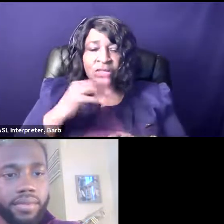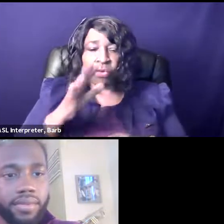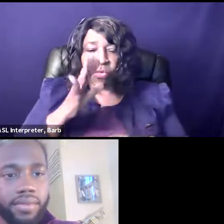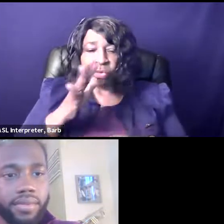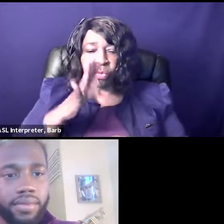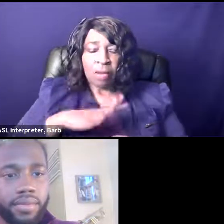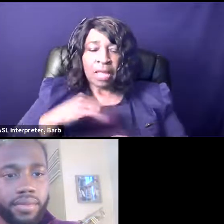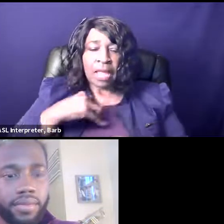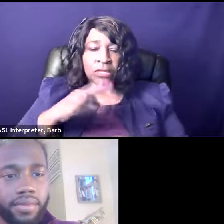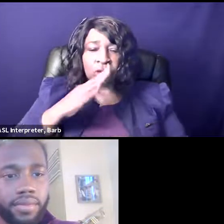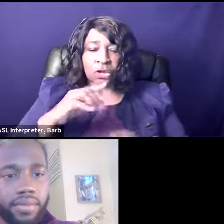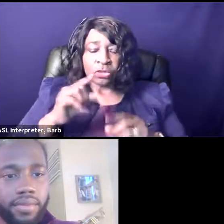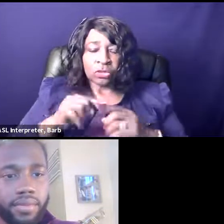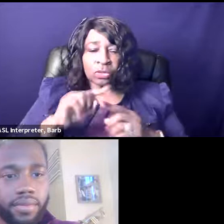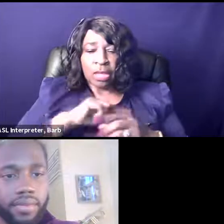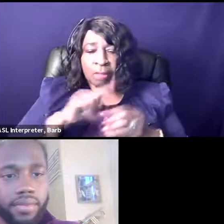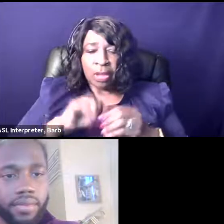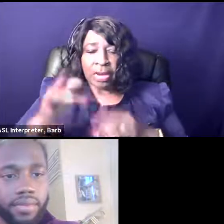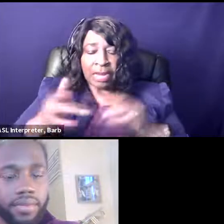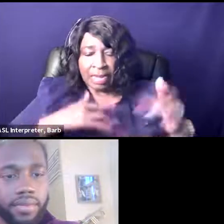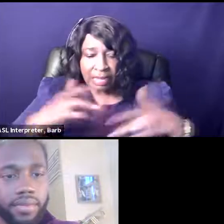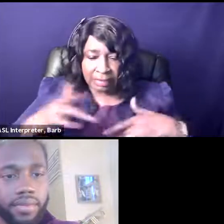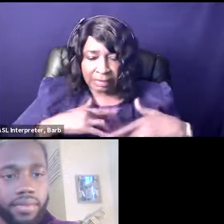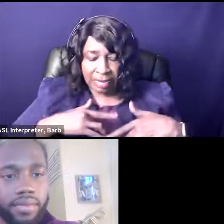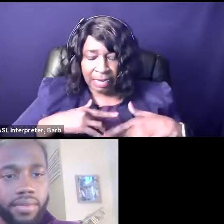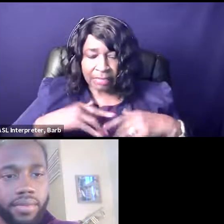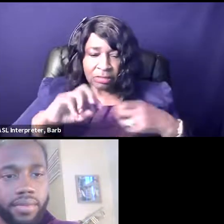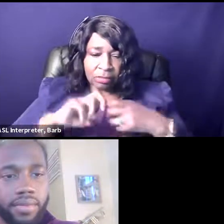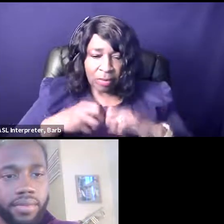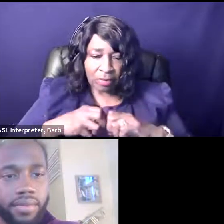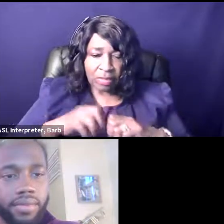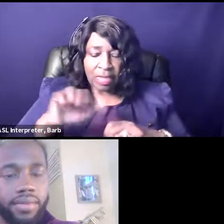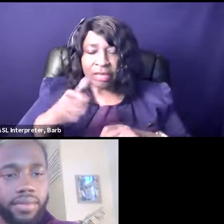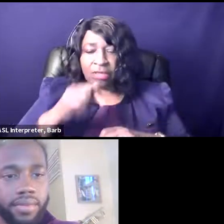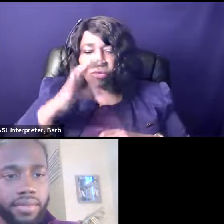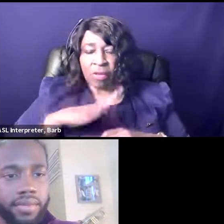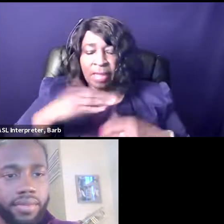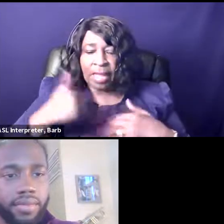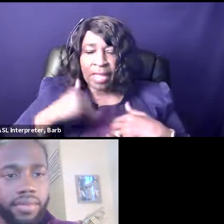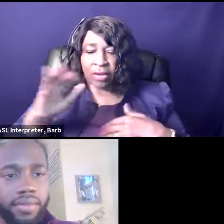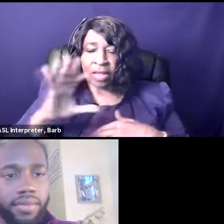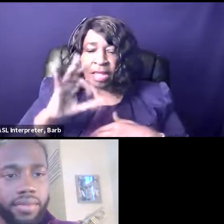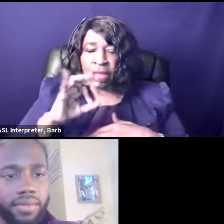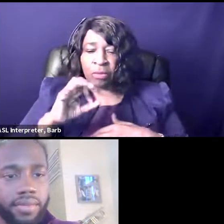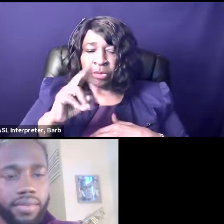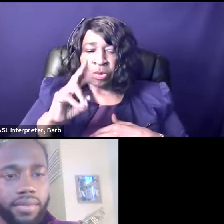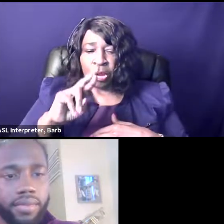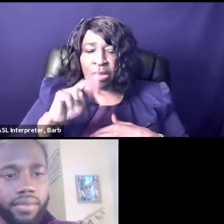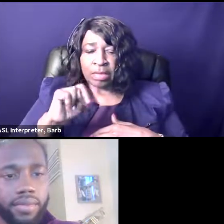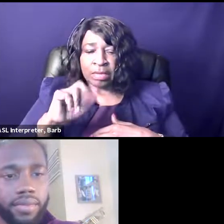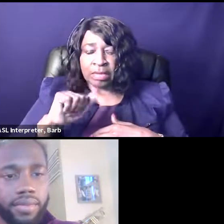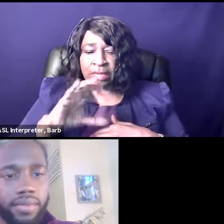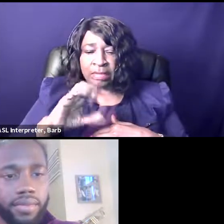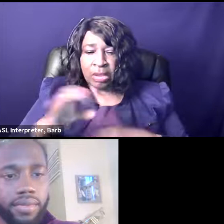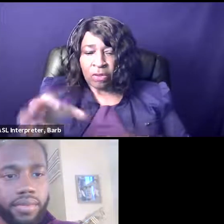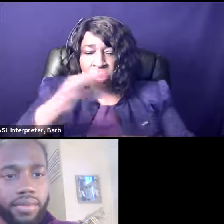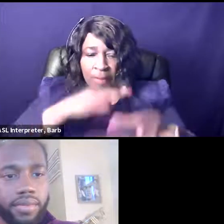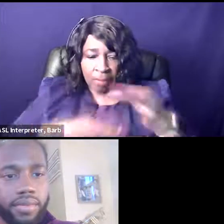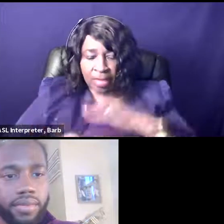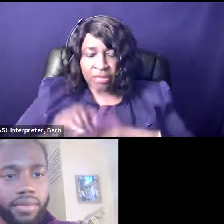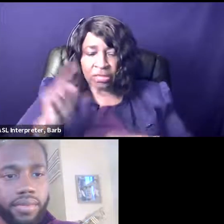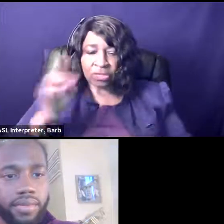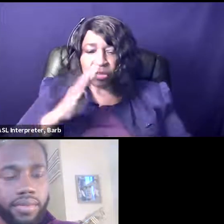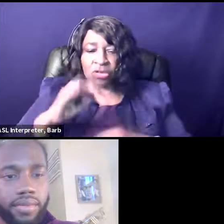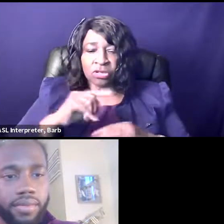a utility truck, another woman that had her furnace replaced and how, she talked about it changing her life because she